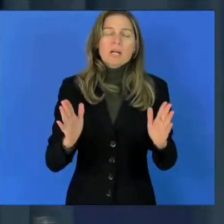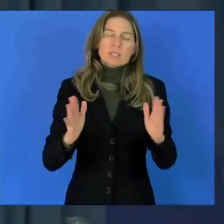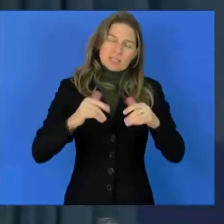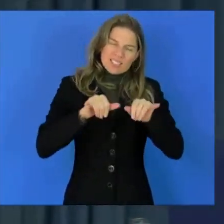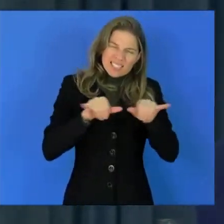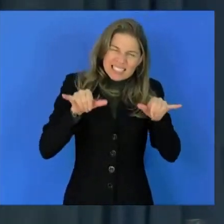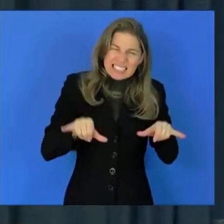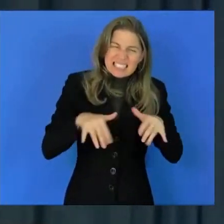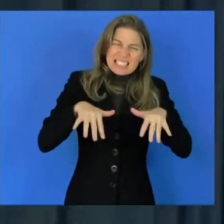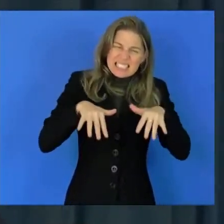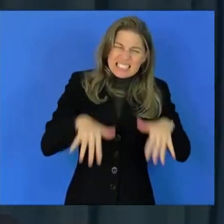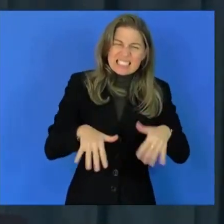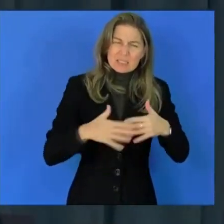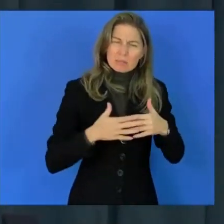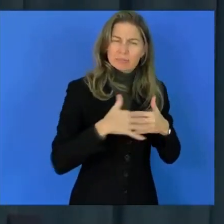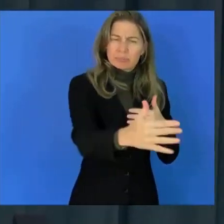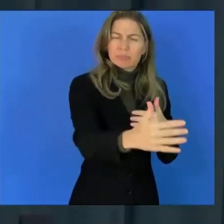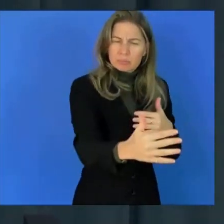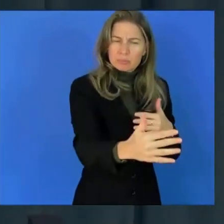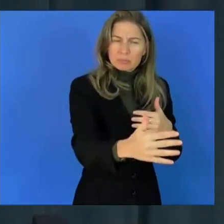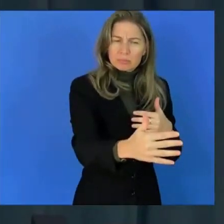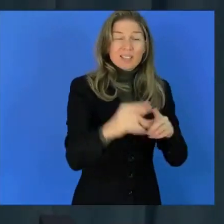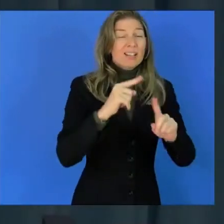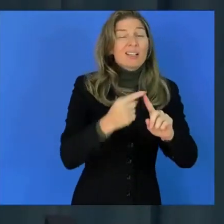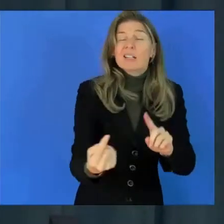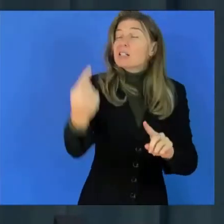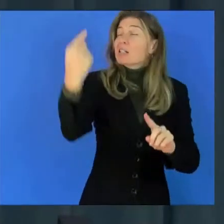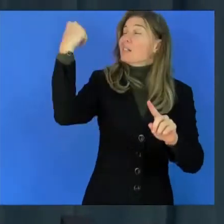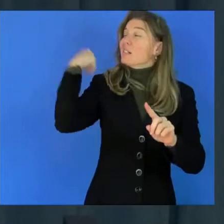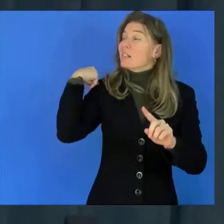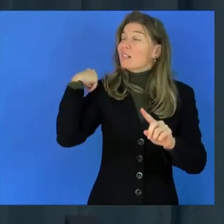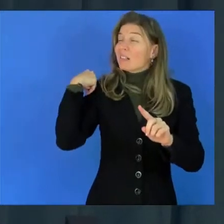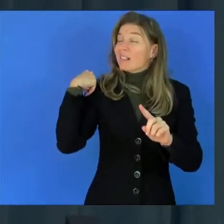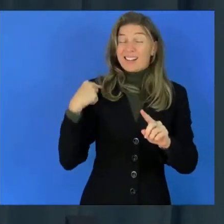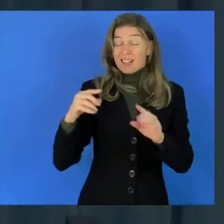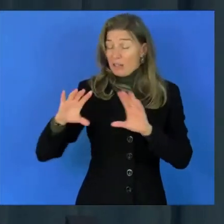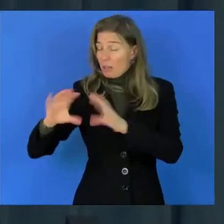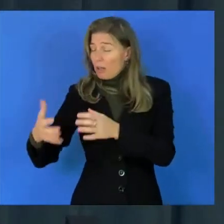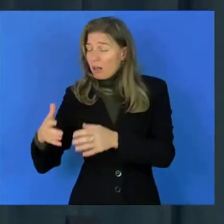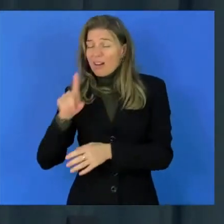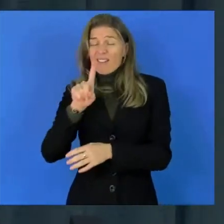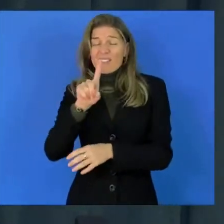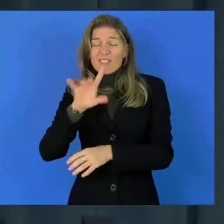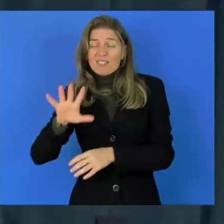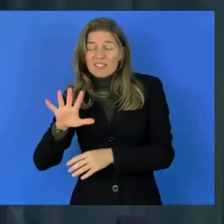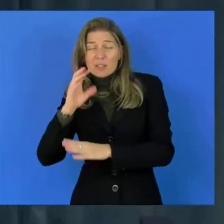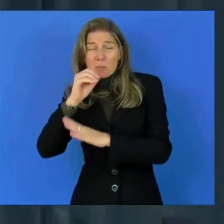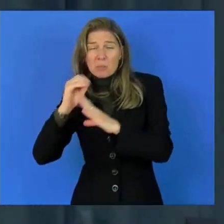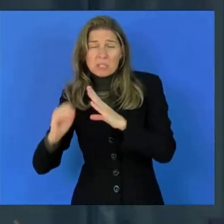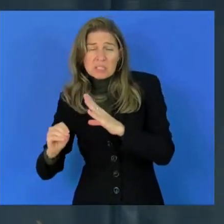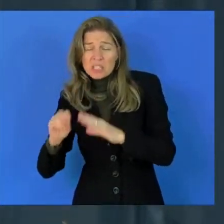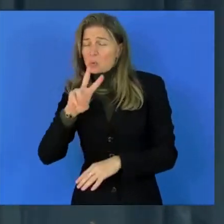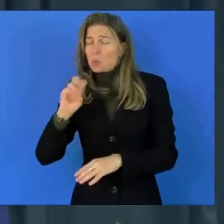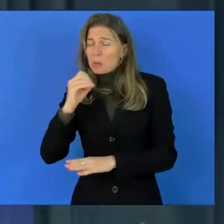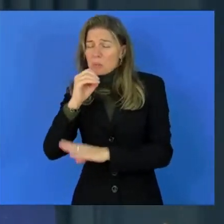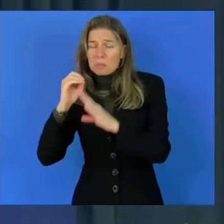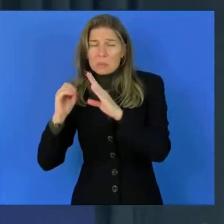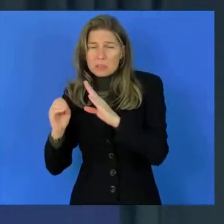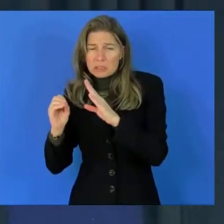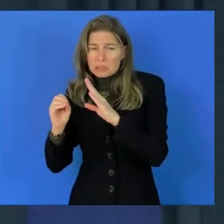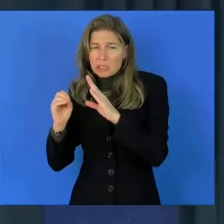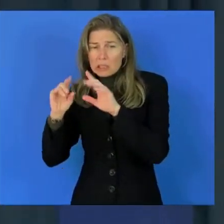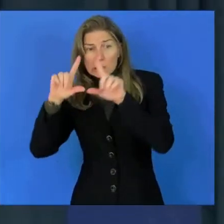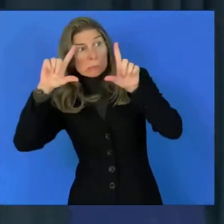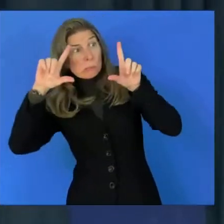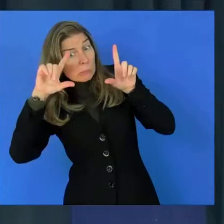revert back to when 15 to 20% of our population were looking in a window is to work together. We have got